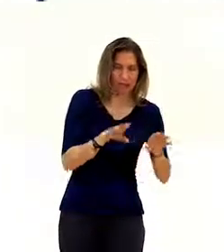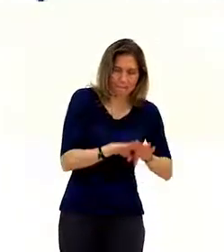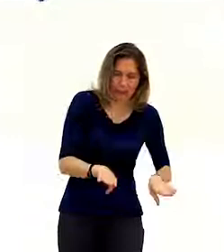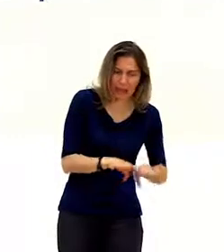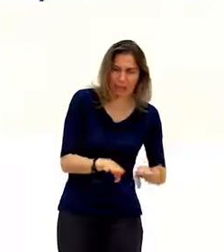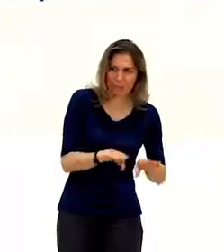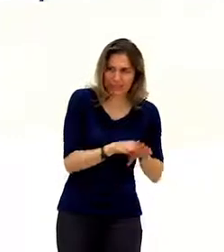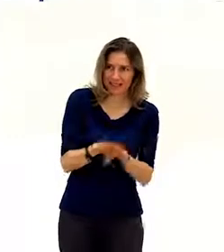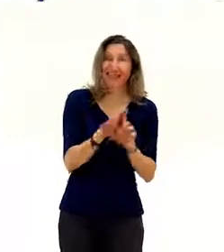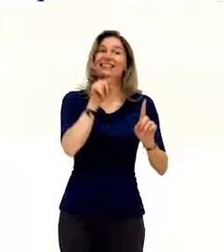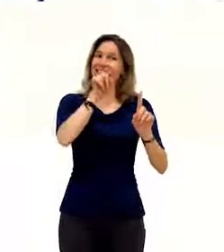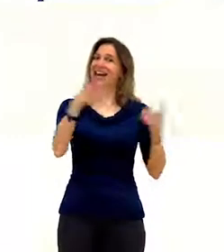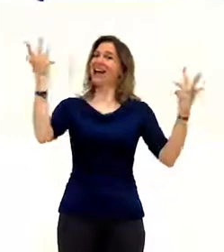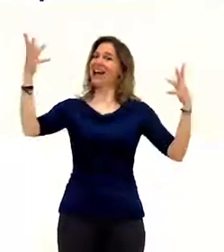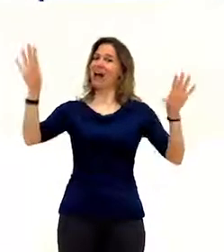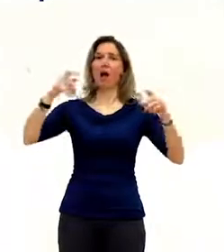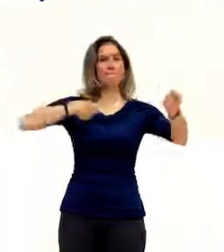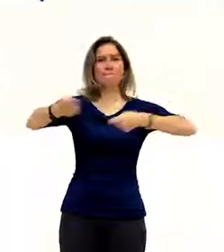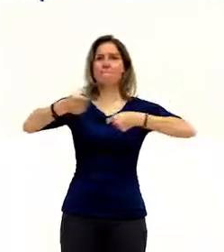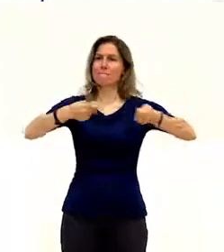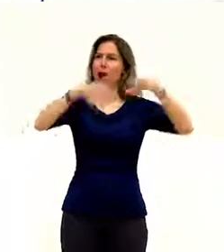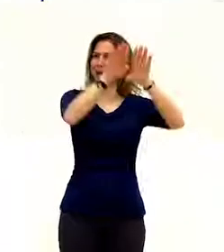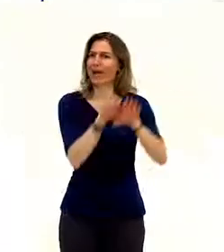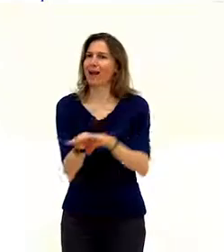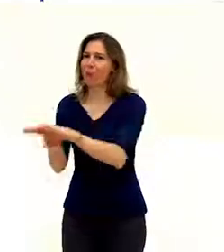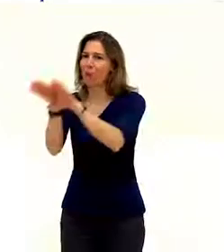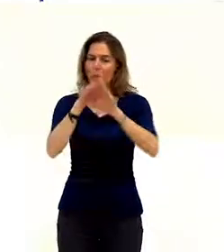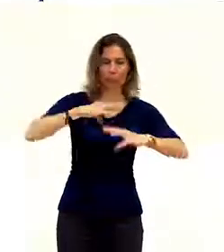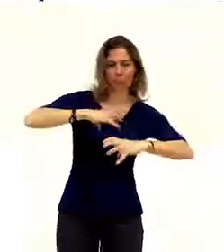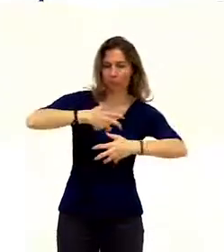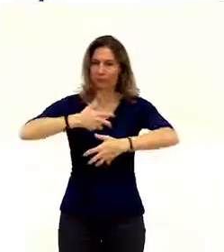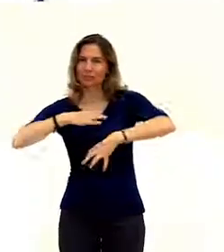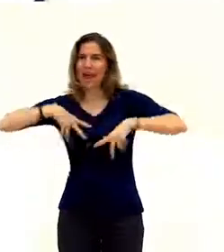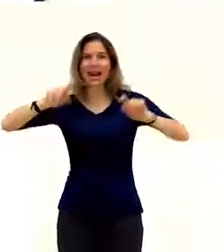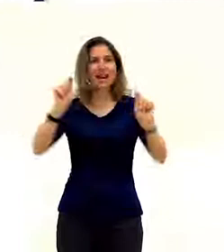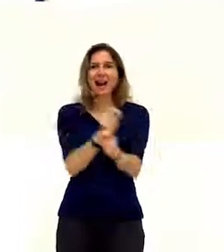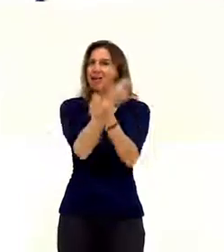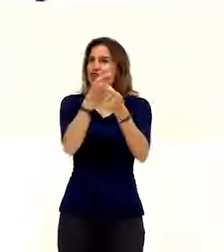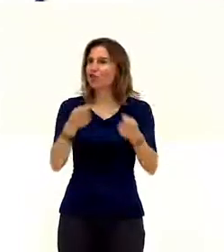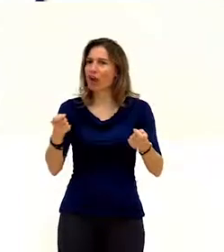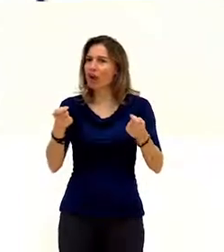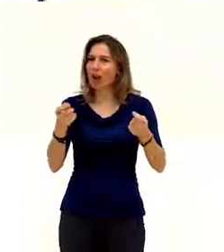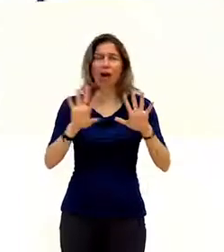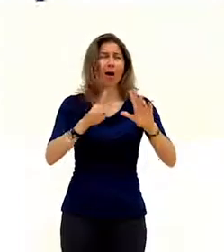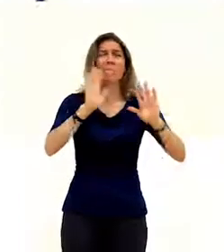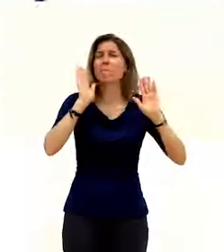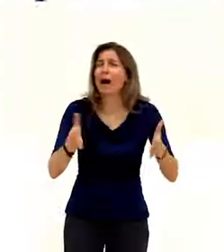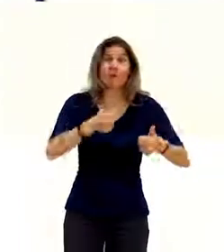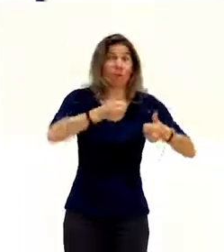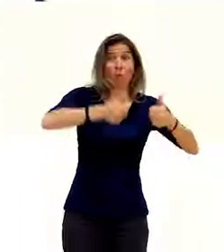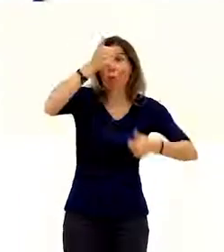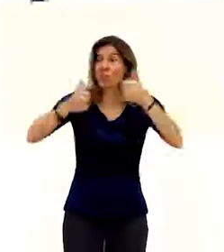equalizes the market. The market calibrates in equilibrium, so there's no breach of competition or